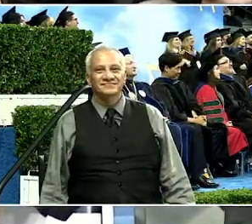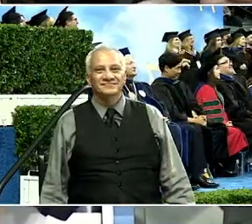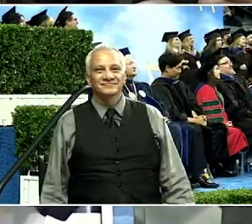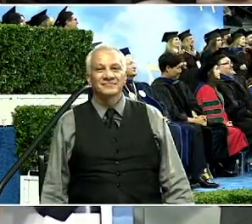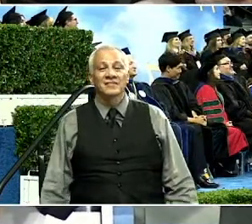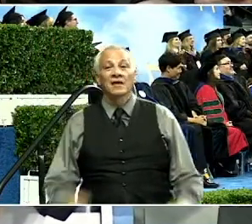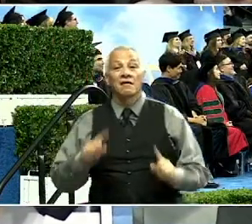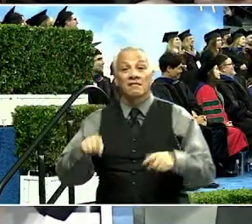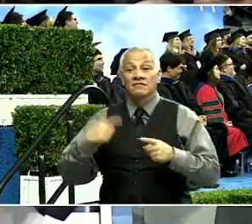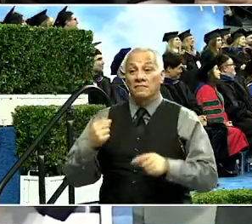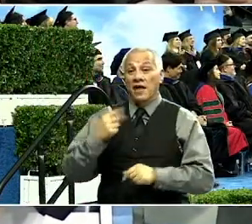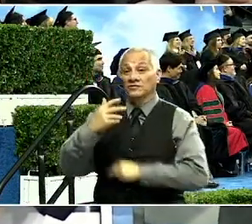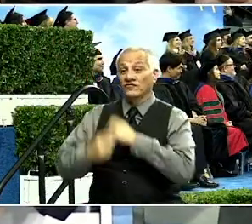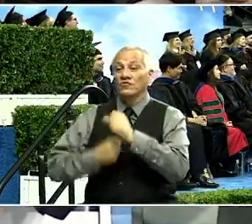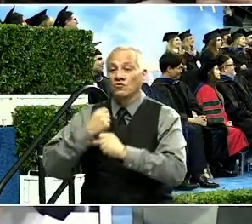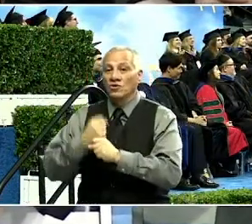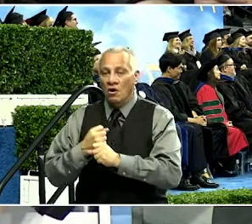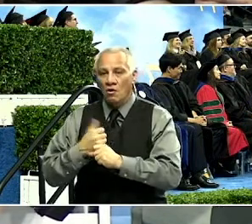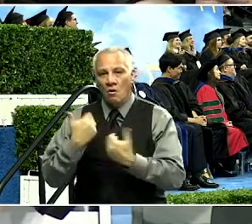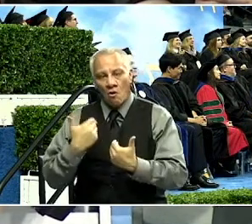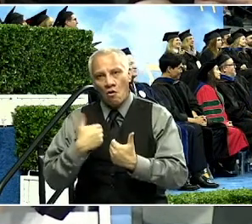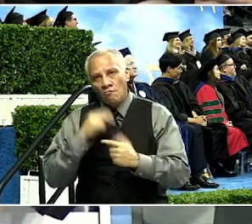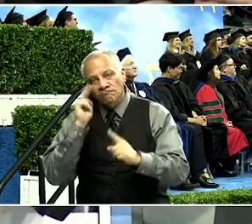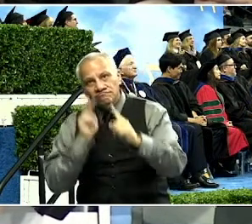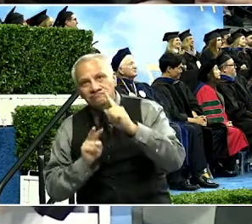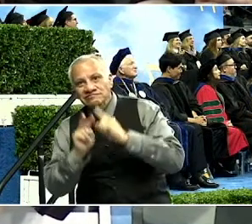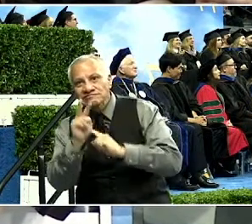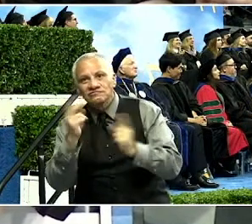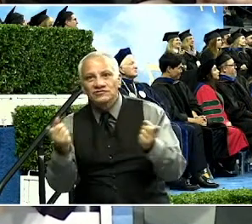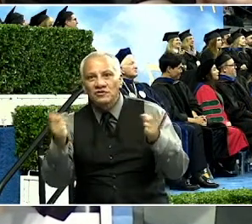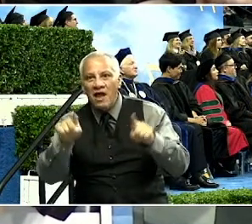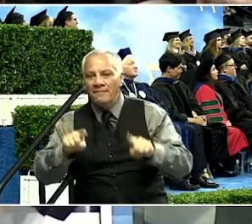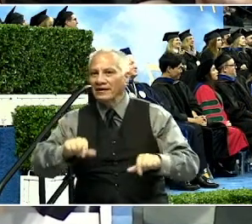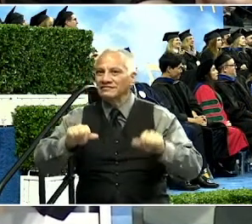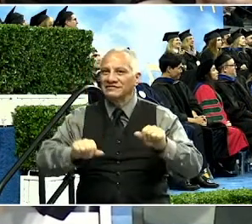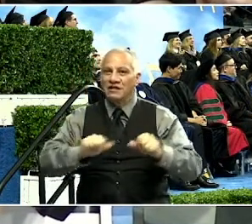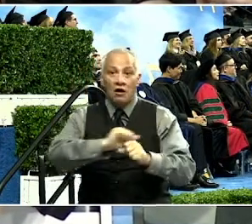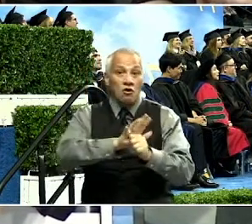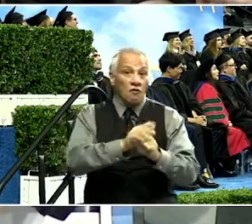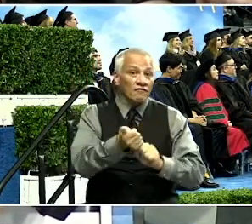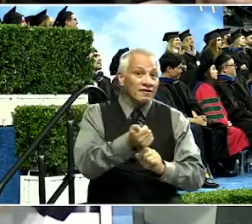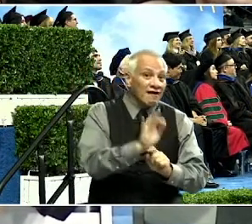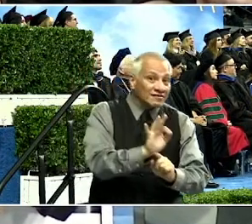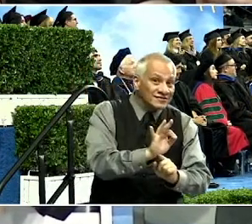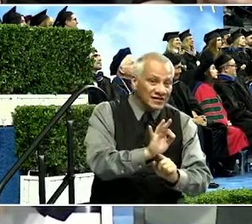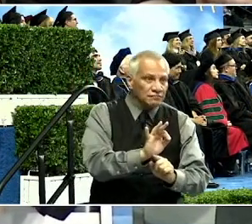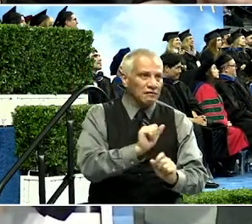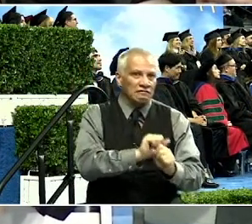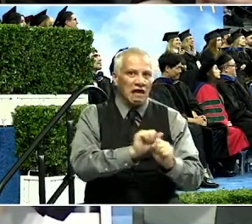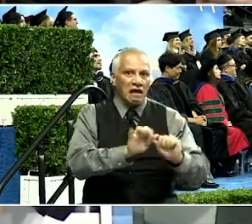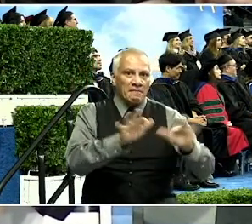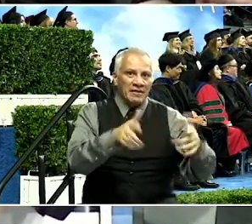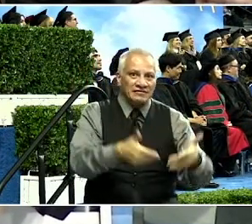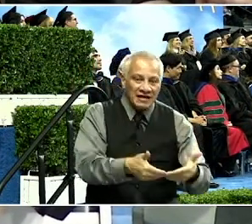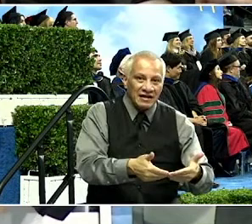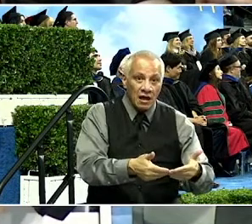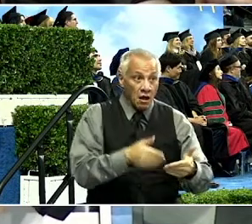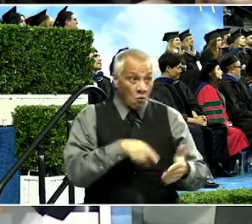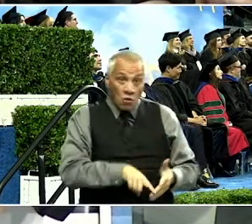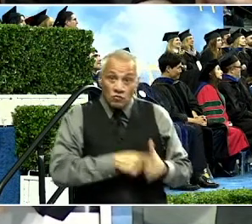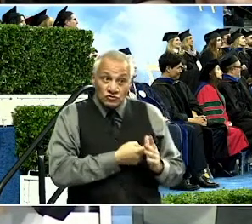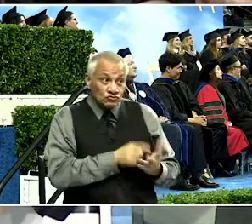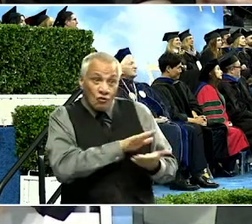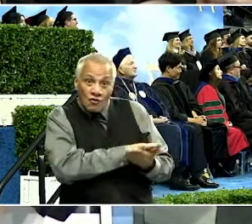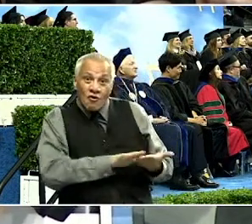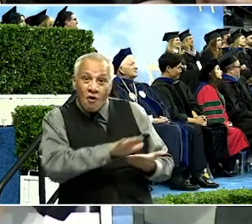The past few years have been full of uncertainty. We faced the COVID-19 pandemic in the early phases of our college